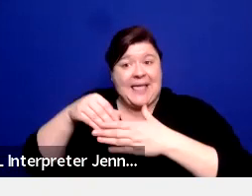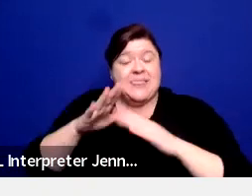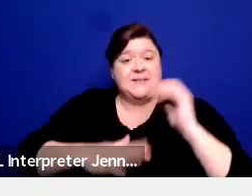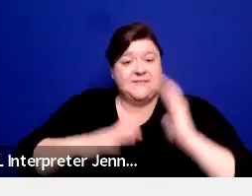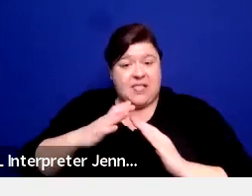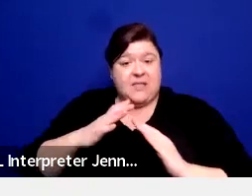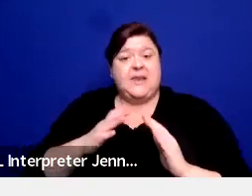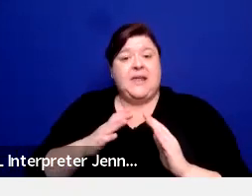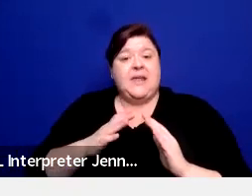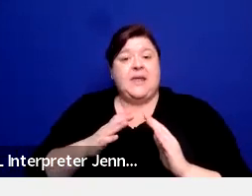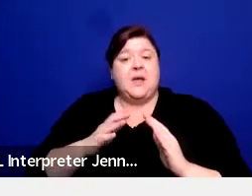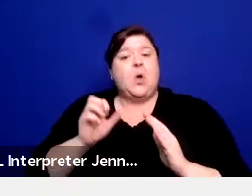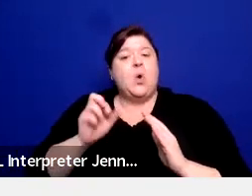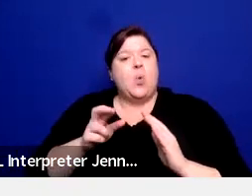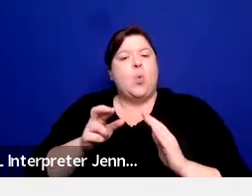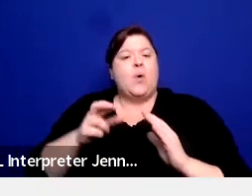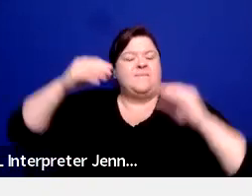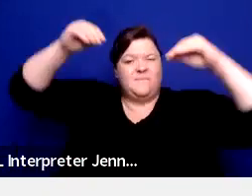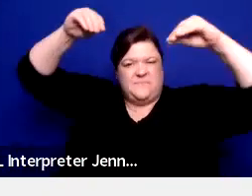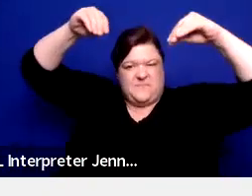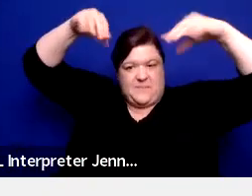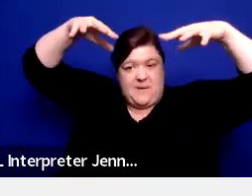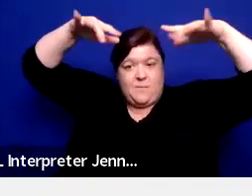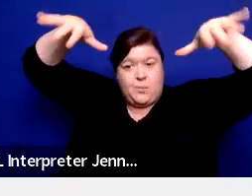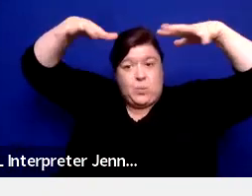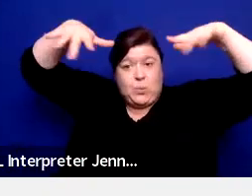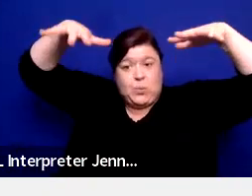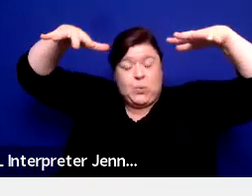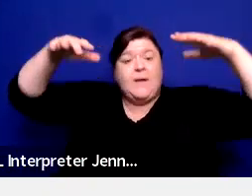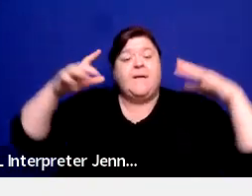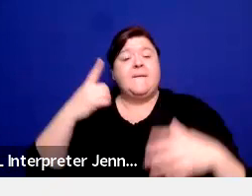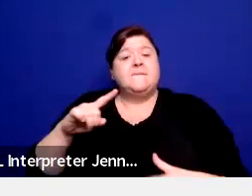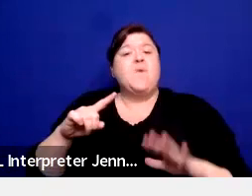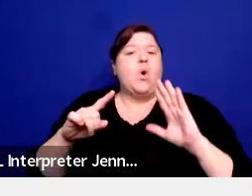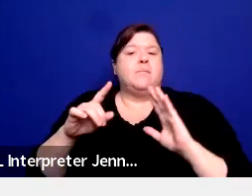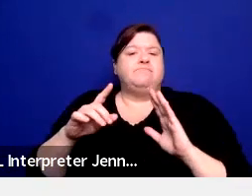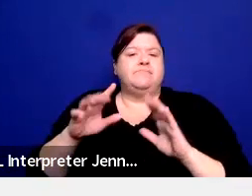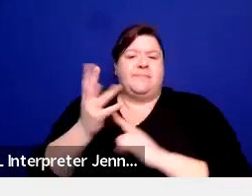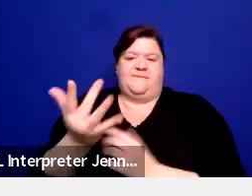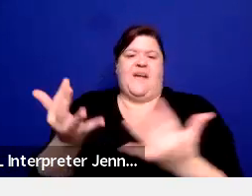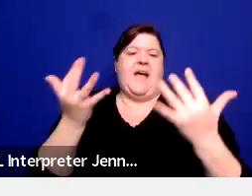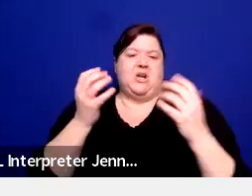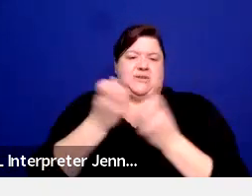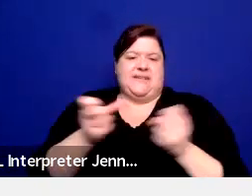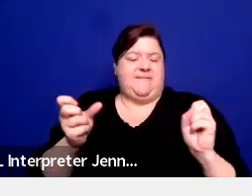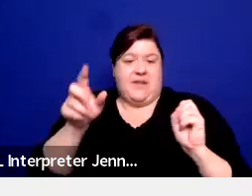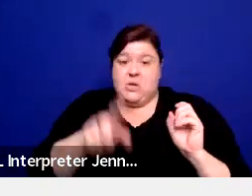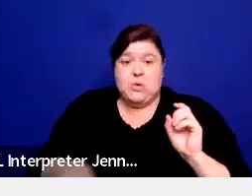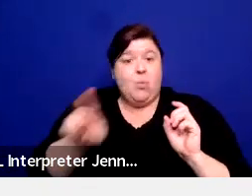local building official on using an alternative. We heard from you all, from